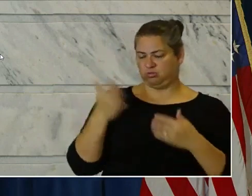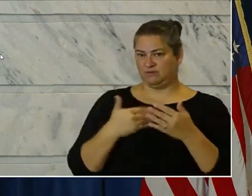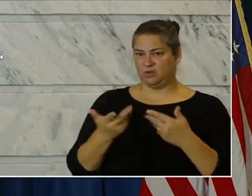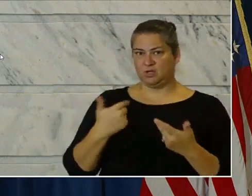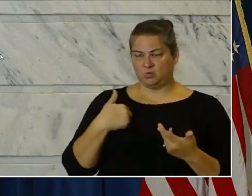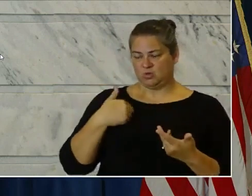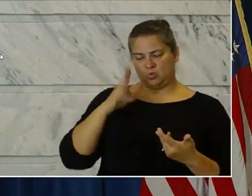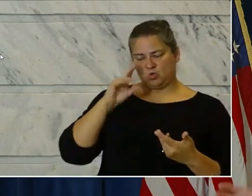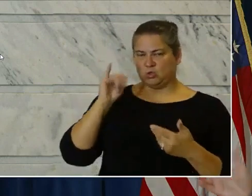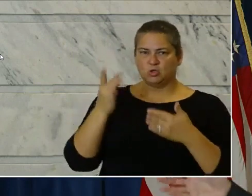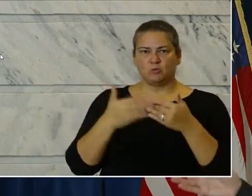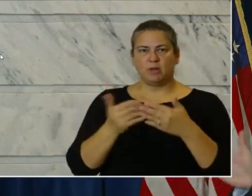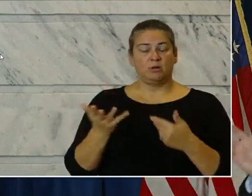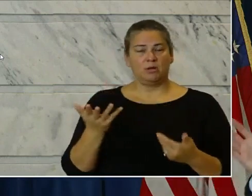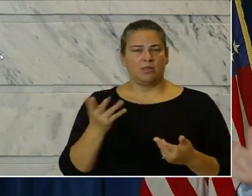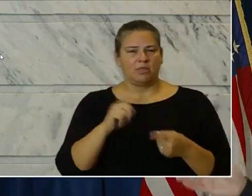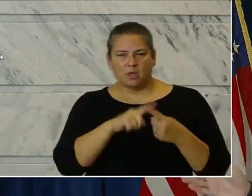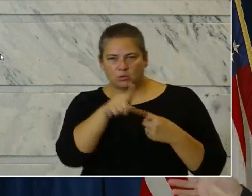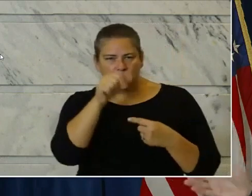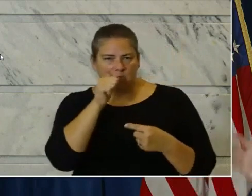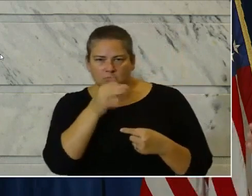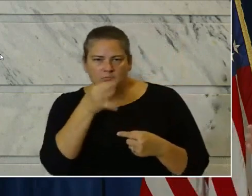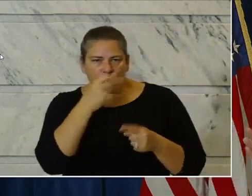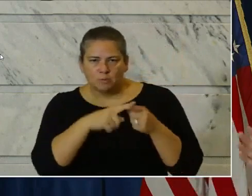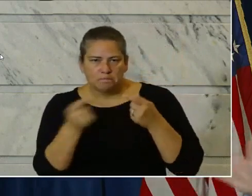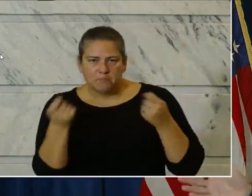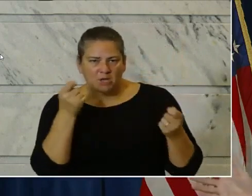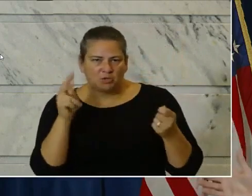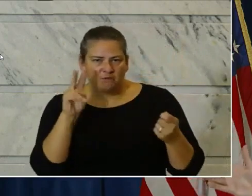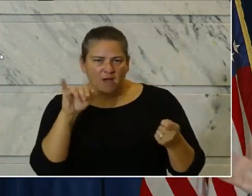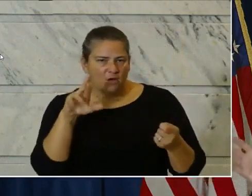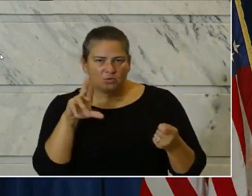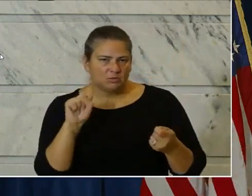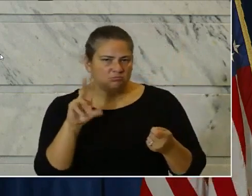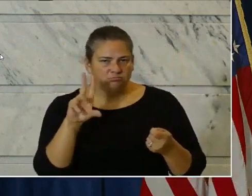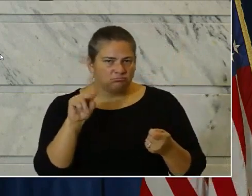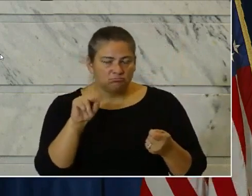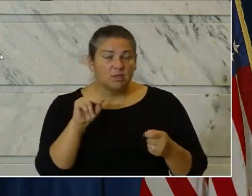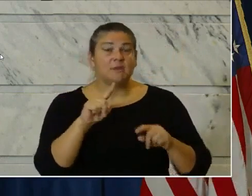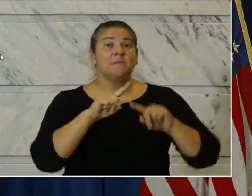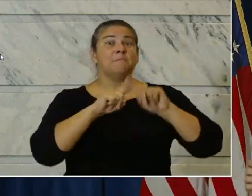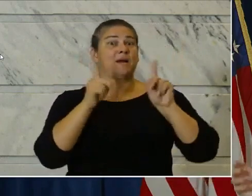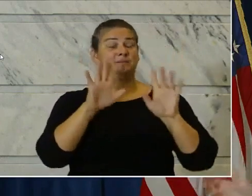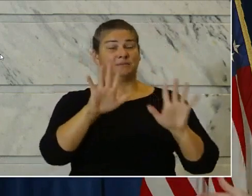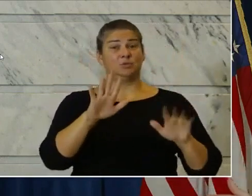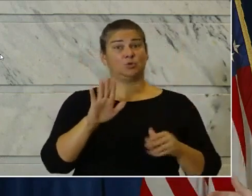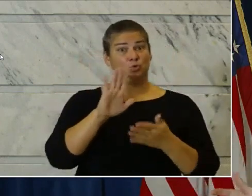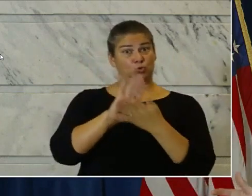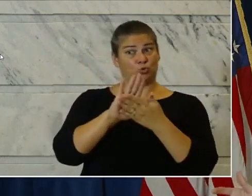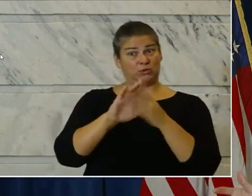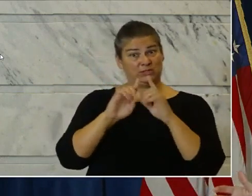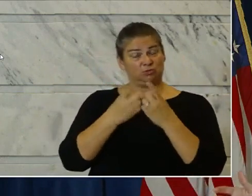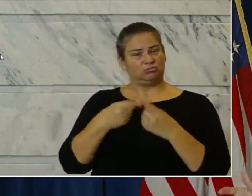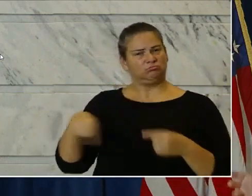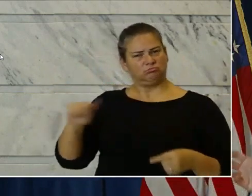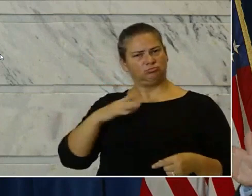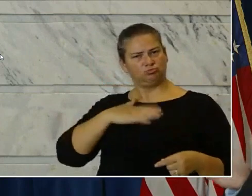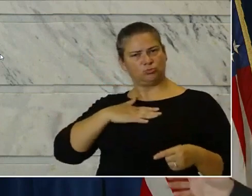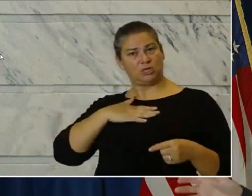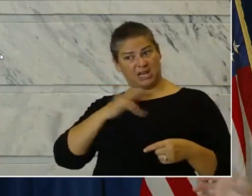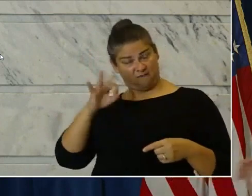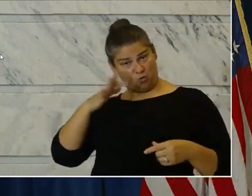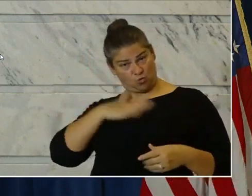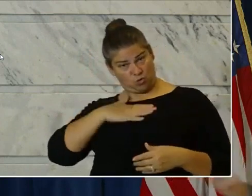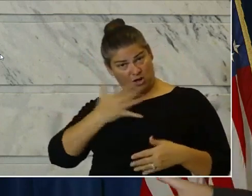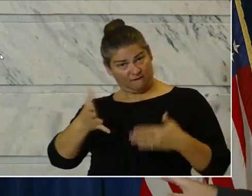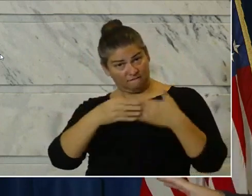in that way. But for all the other school districts that are looking at it and that are willing to be flexible. In other words, if